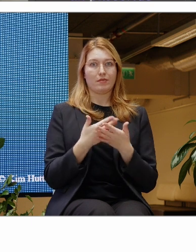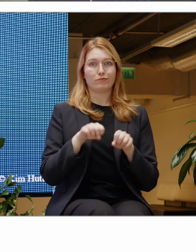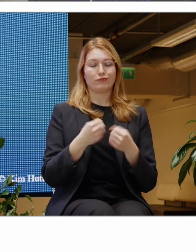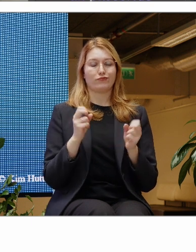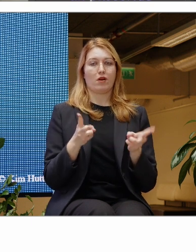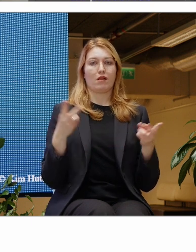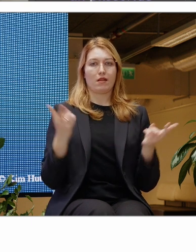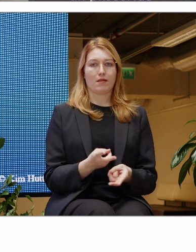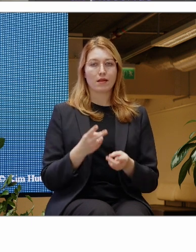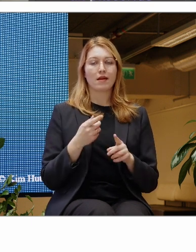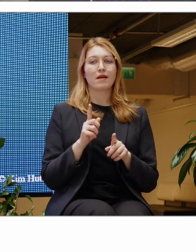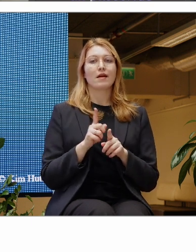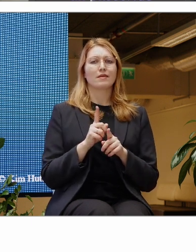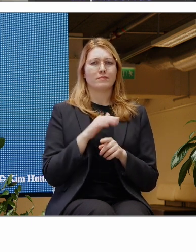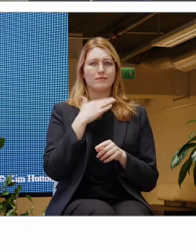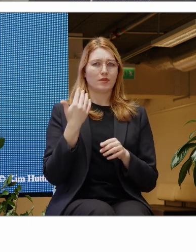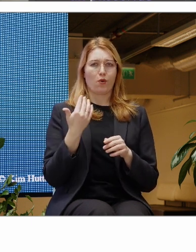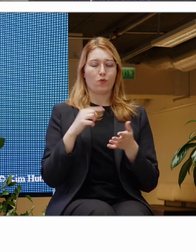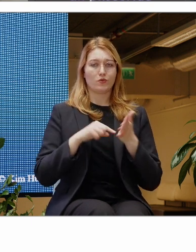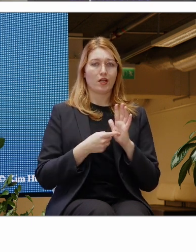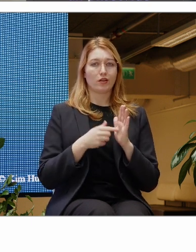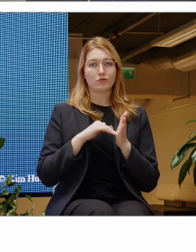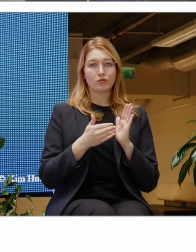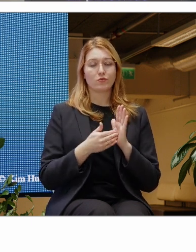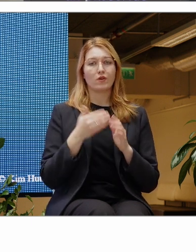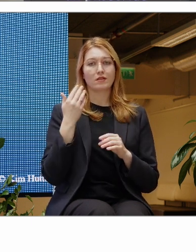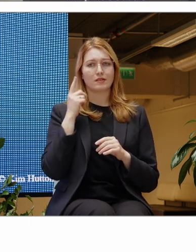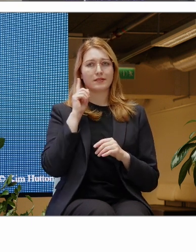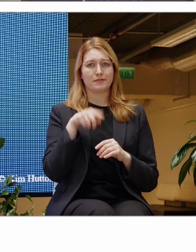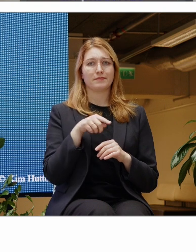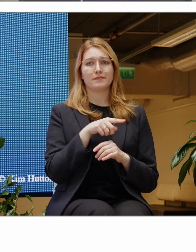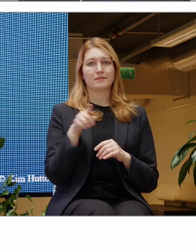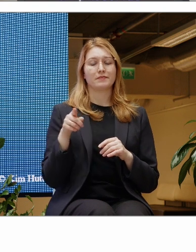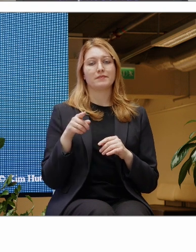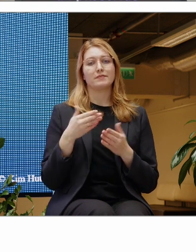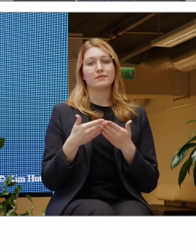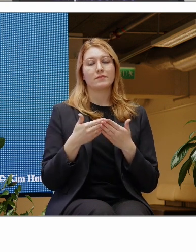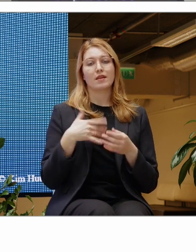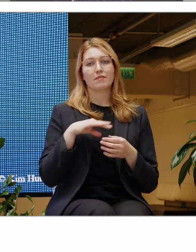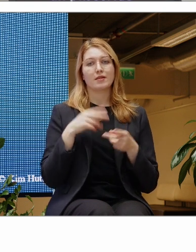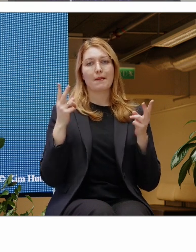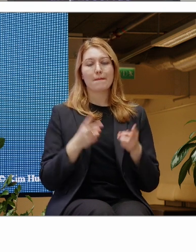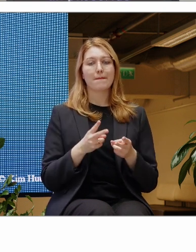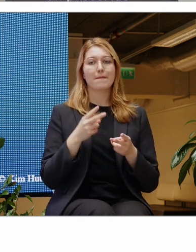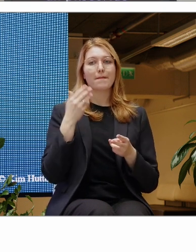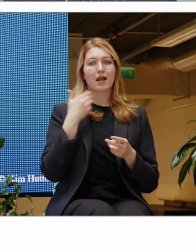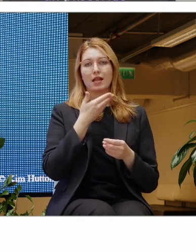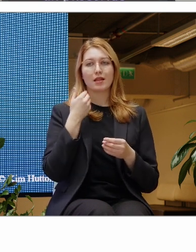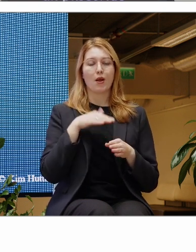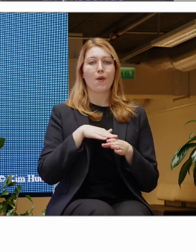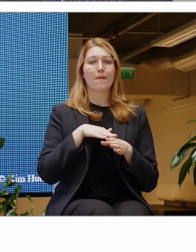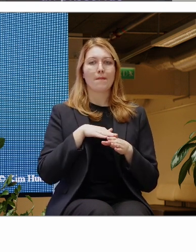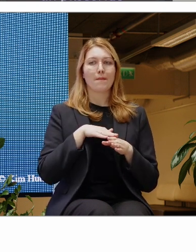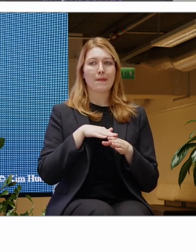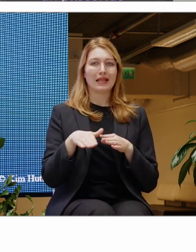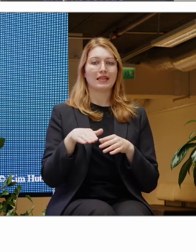infection. There are so many times when, I'm sure every one of us here have had times when we've felt that we're not fully capable of